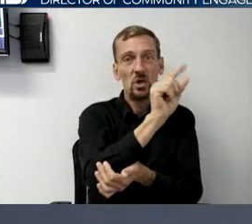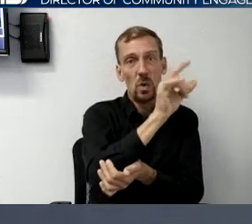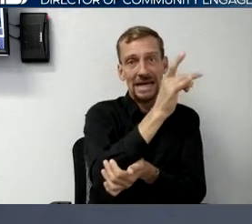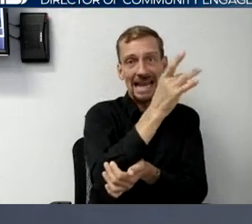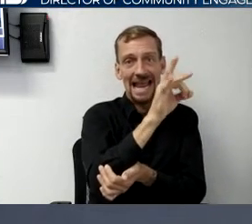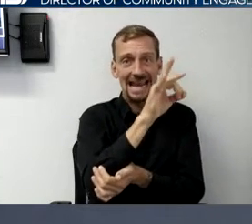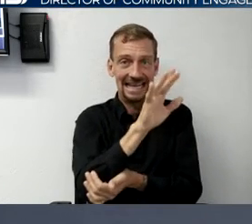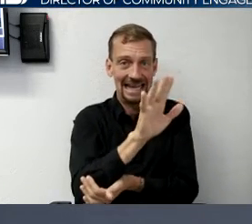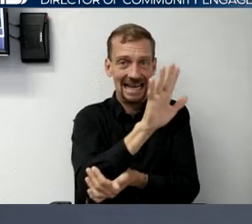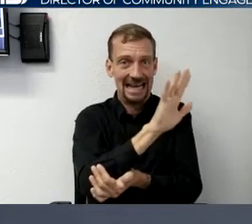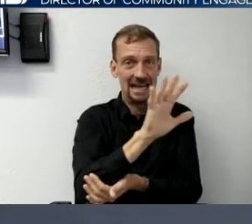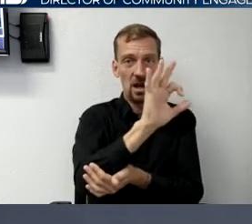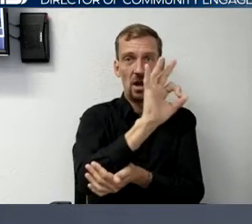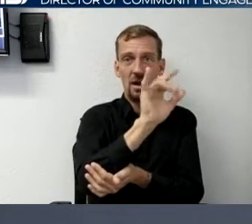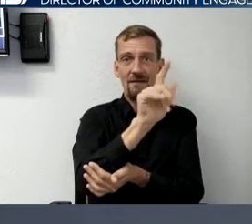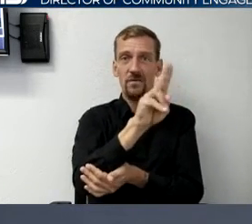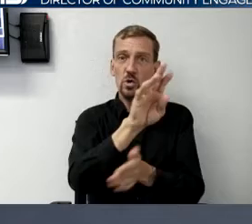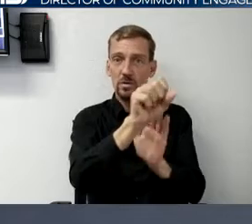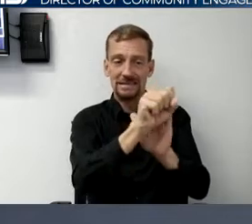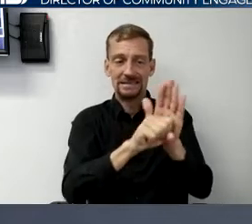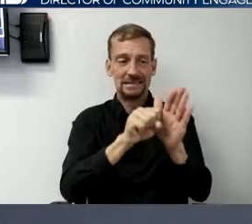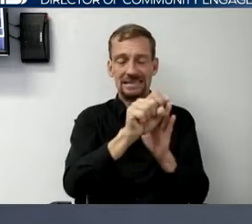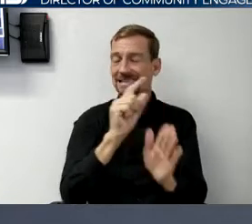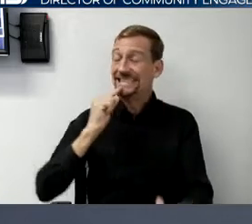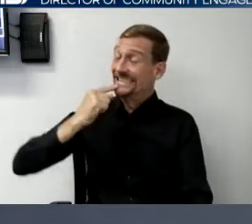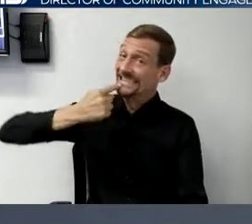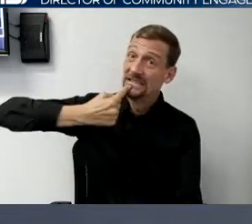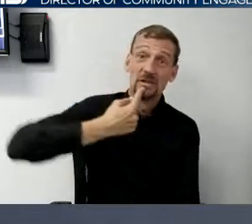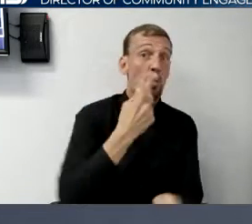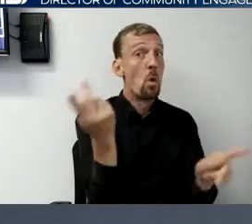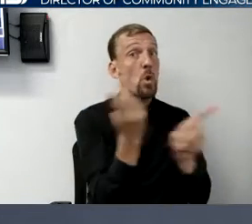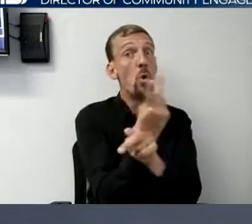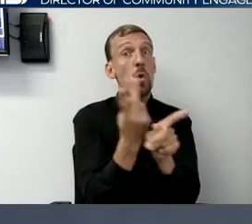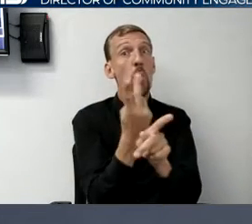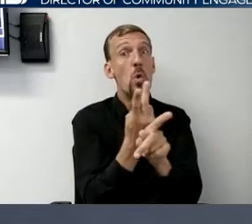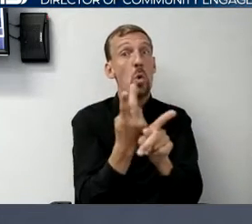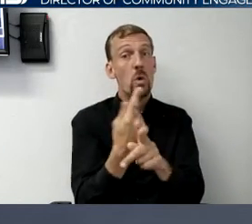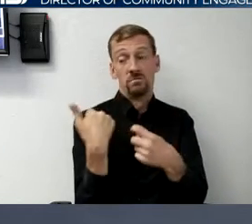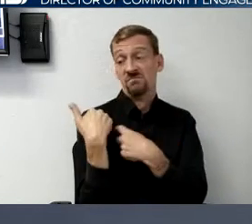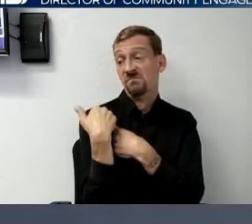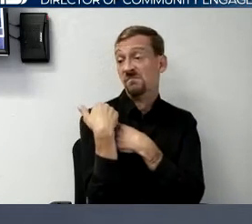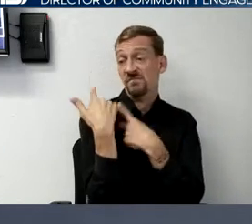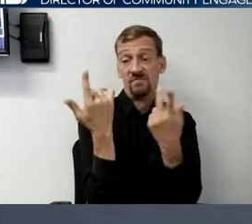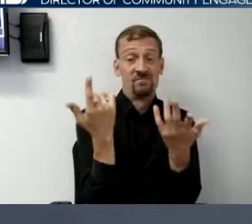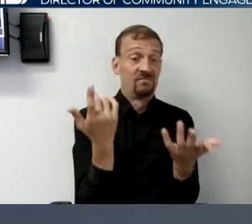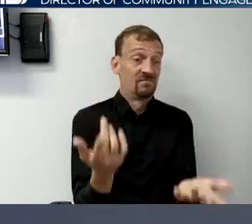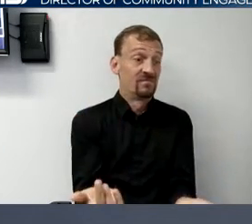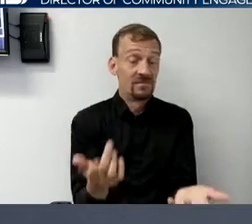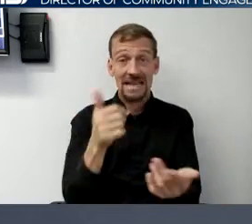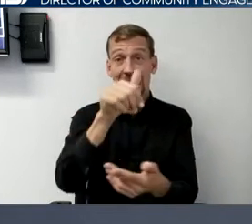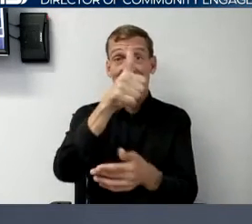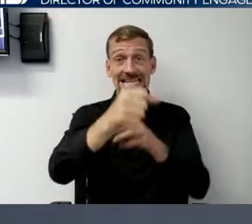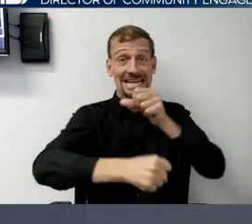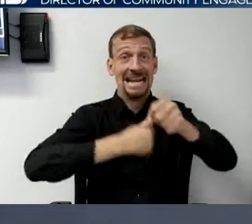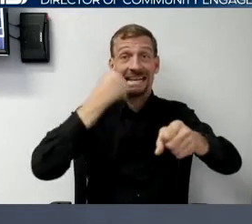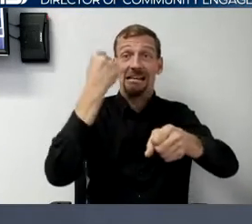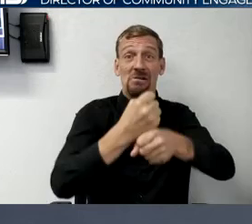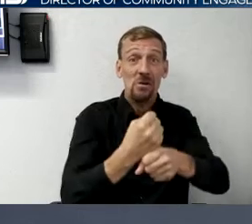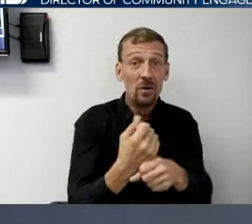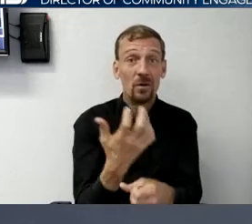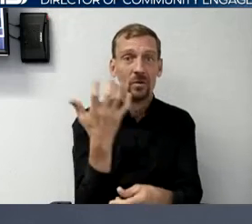2017-2018 flu season was one of the most severest we had experienced over, say, a 10-year